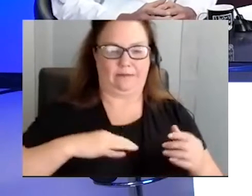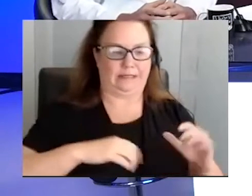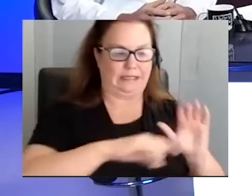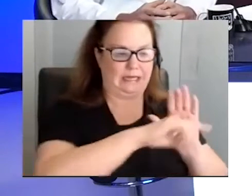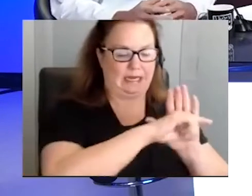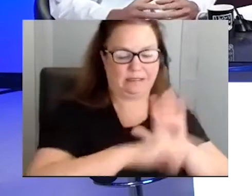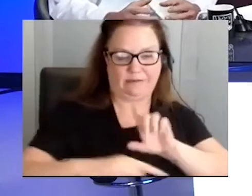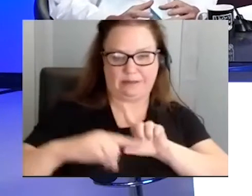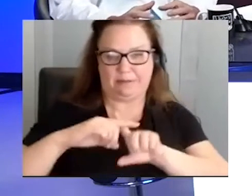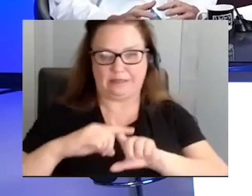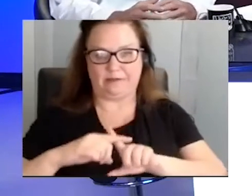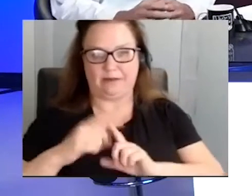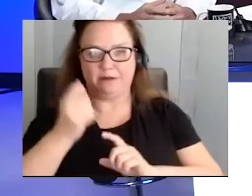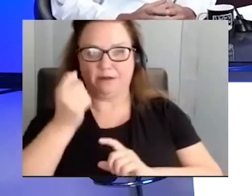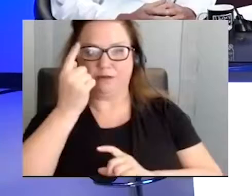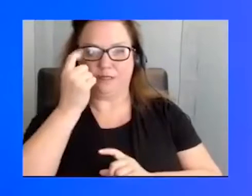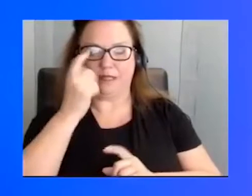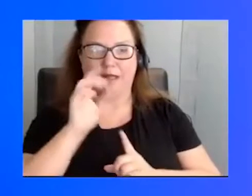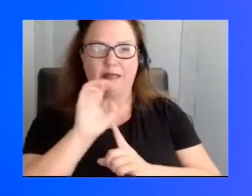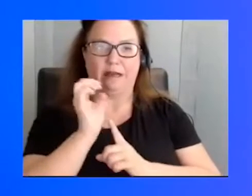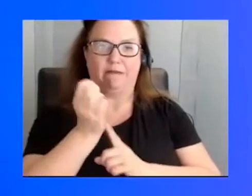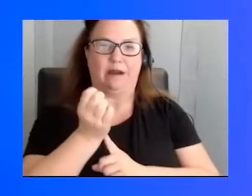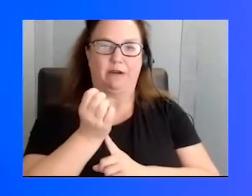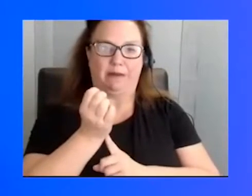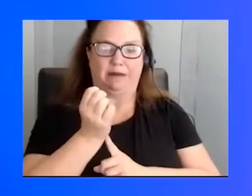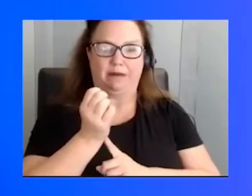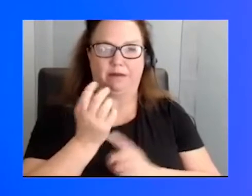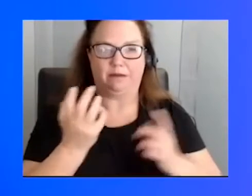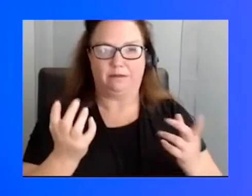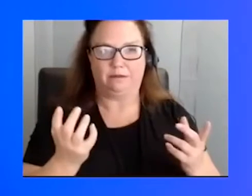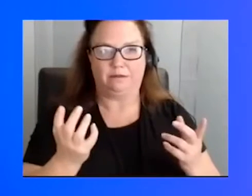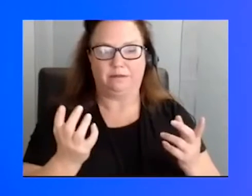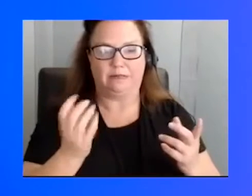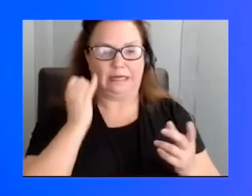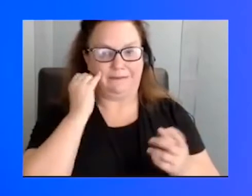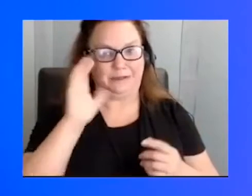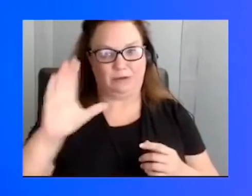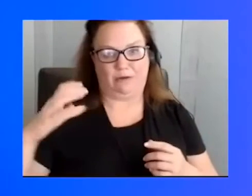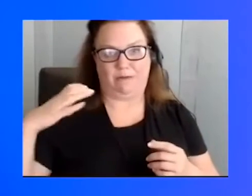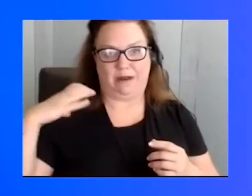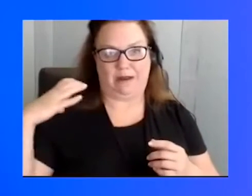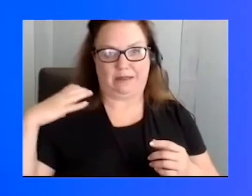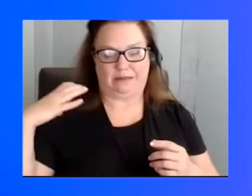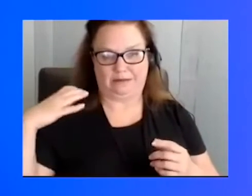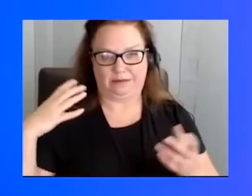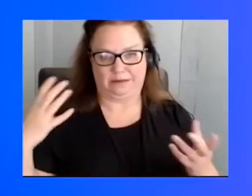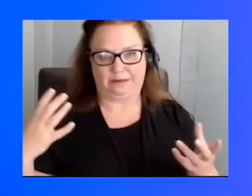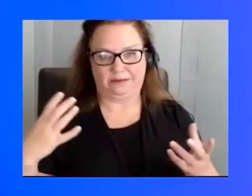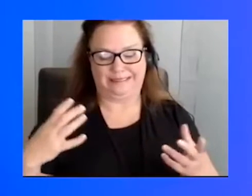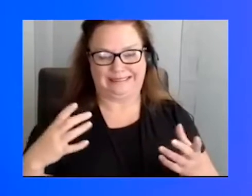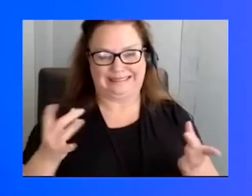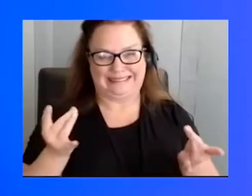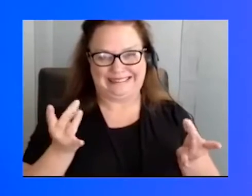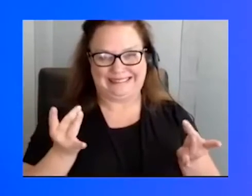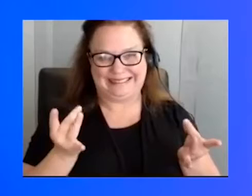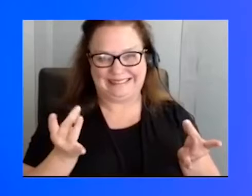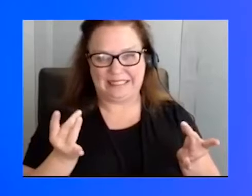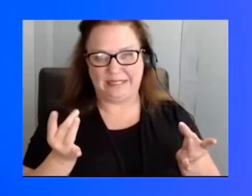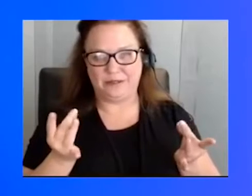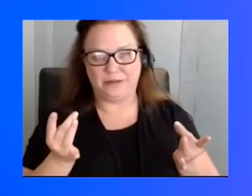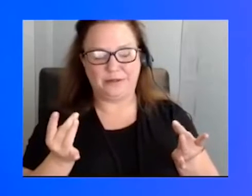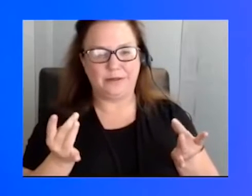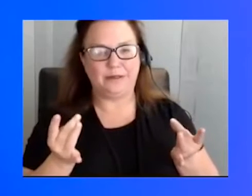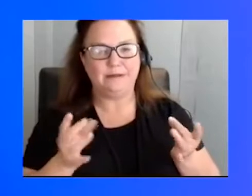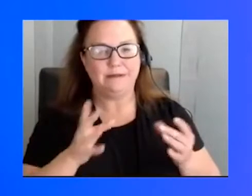understand the environment that you're in. Certainly, unless if it's your boss, it is a much more touchy subject and more difficult to talk